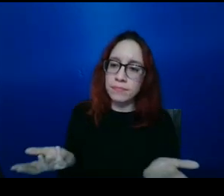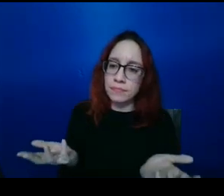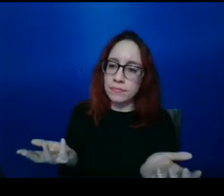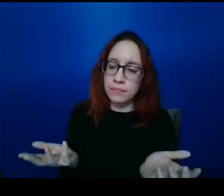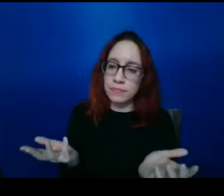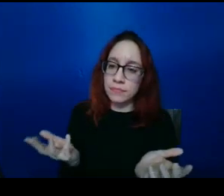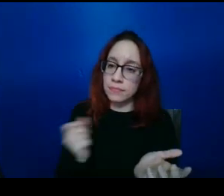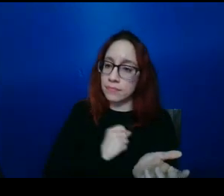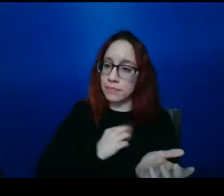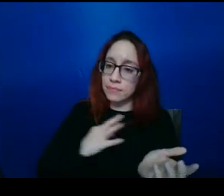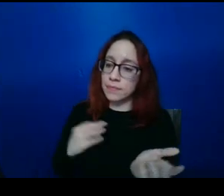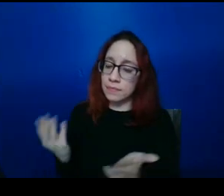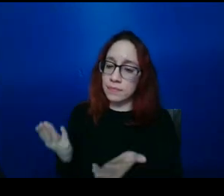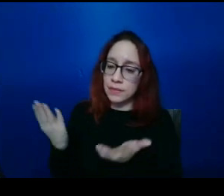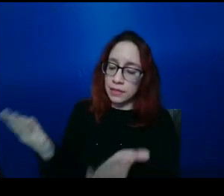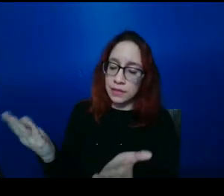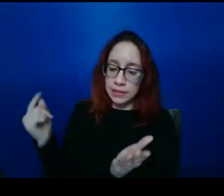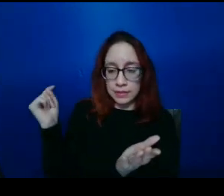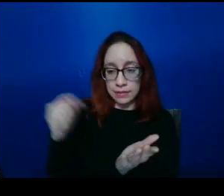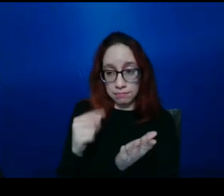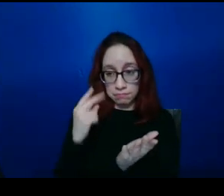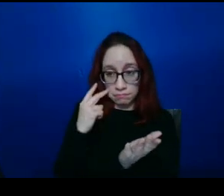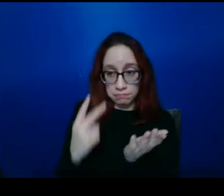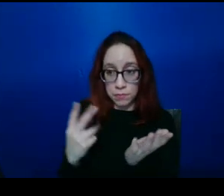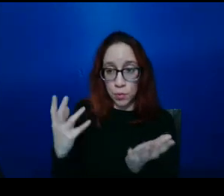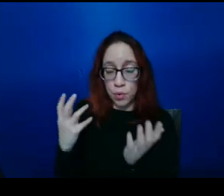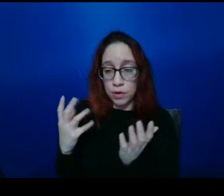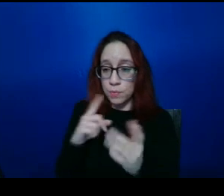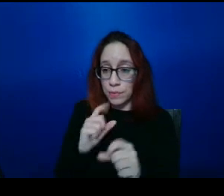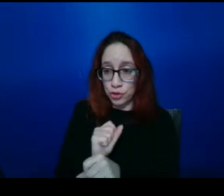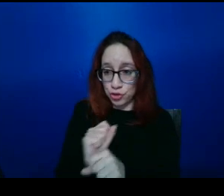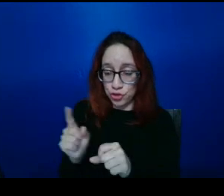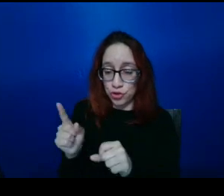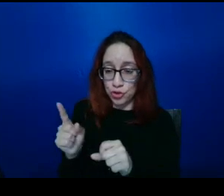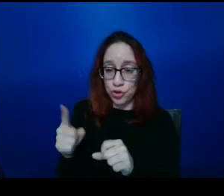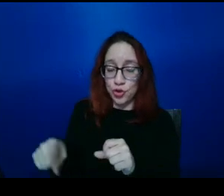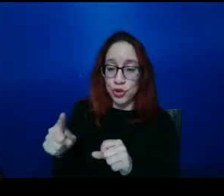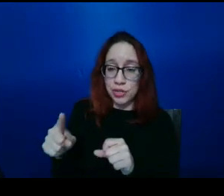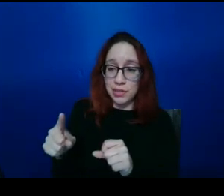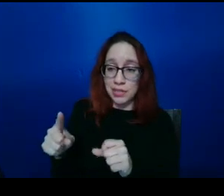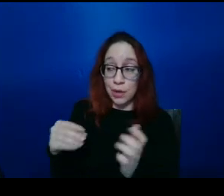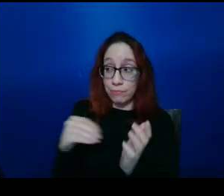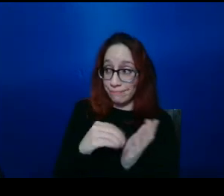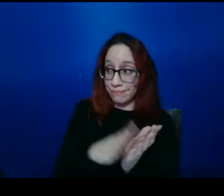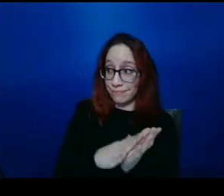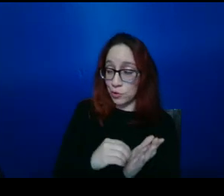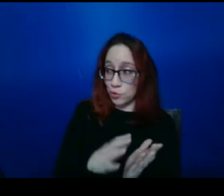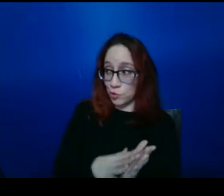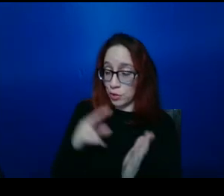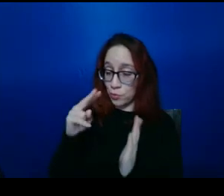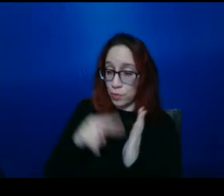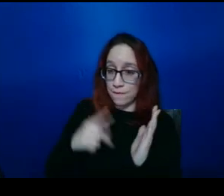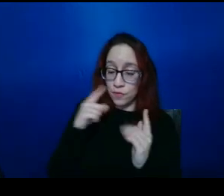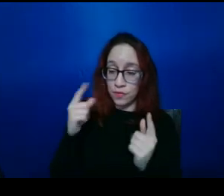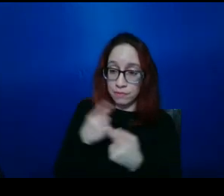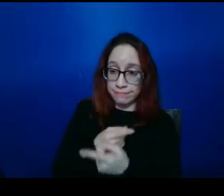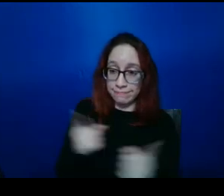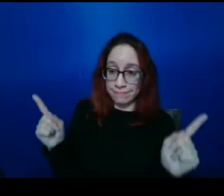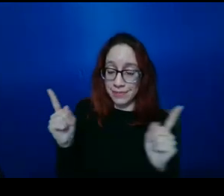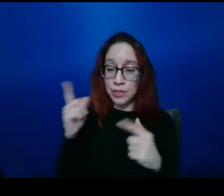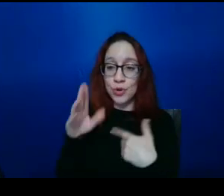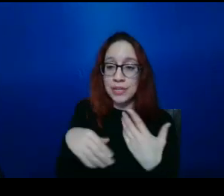are staff recommendations in here that I wanted to make sure that they were on the record and read for the record for the purpose